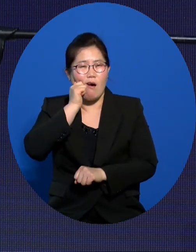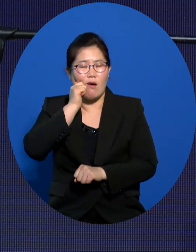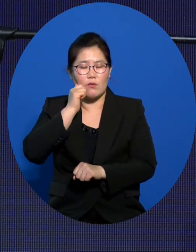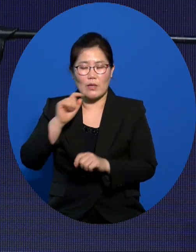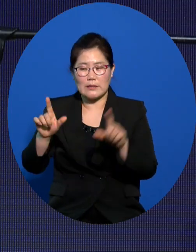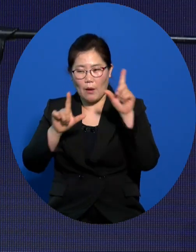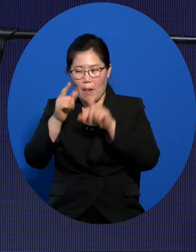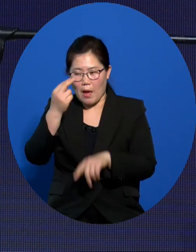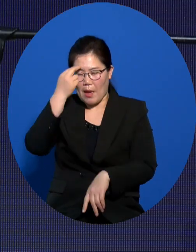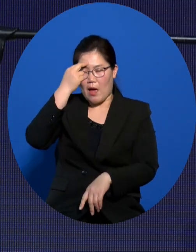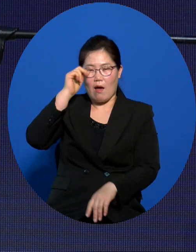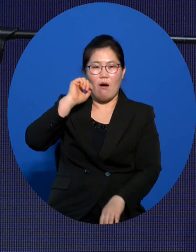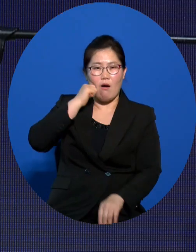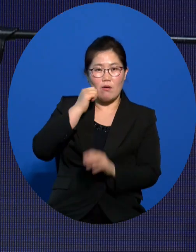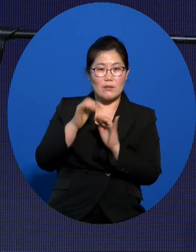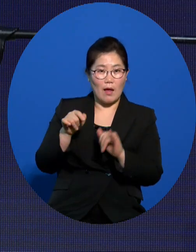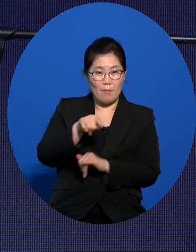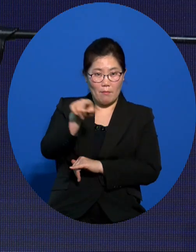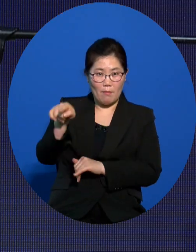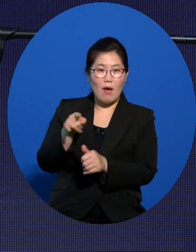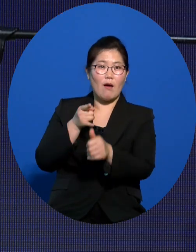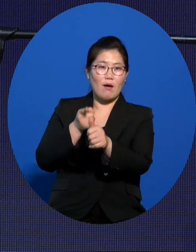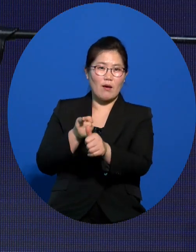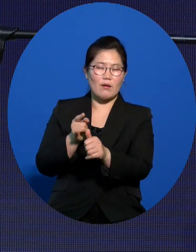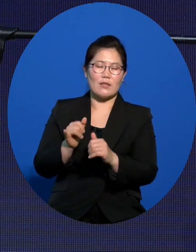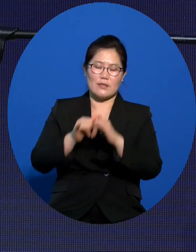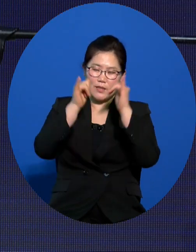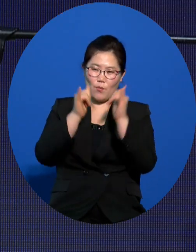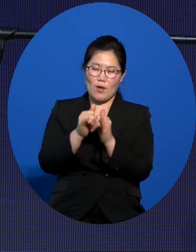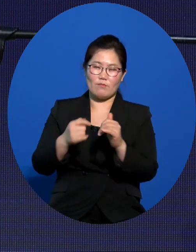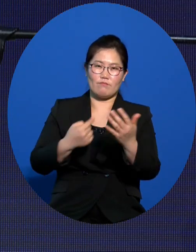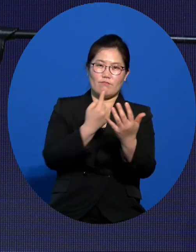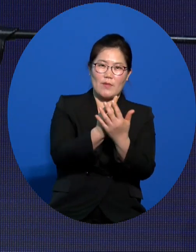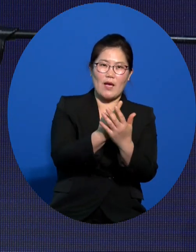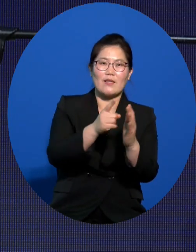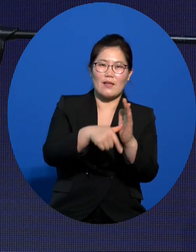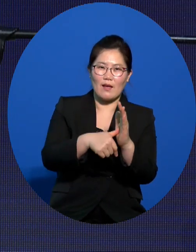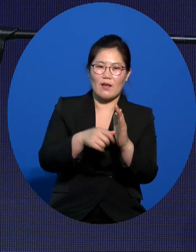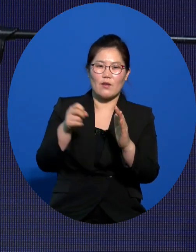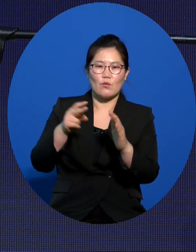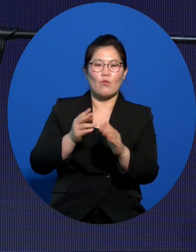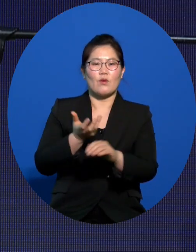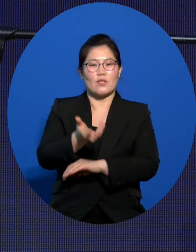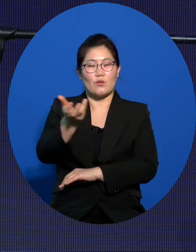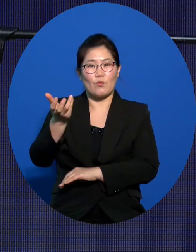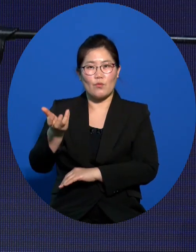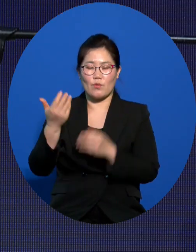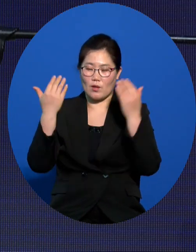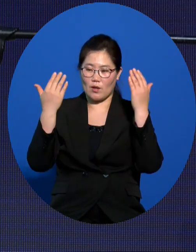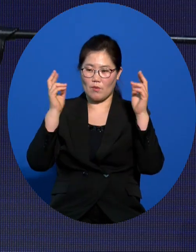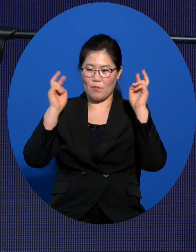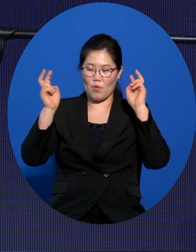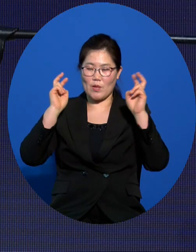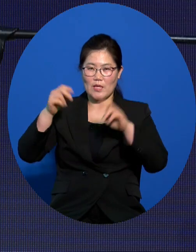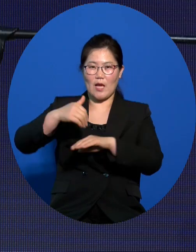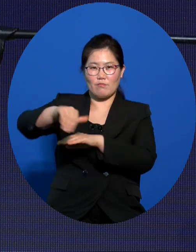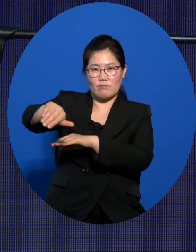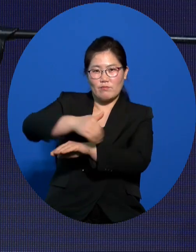daily lives. It says considerable disabilities. To carry out their daily lives, commute to work,